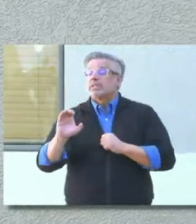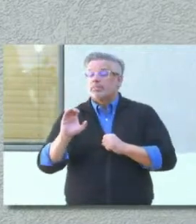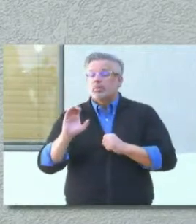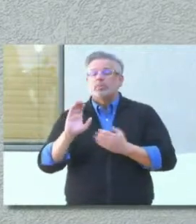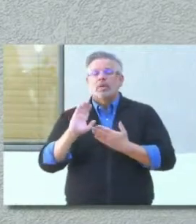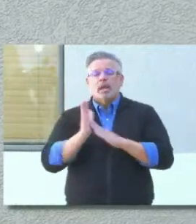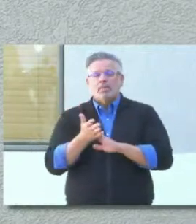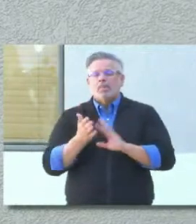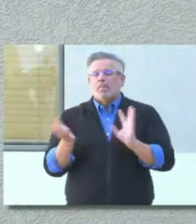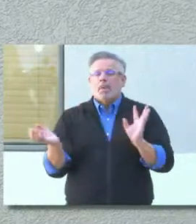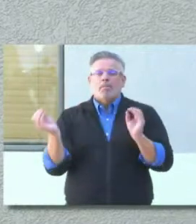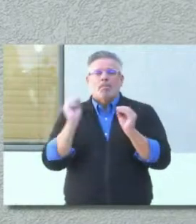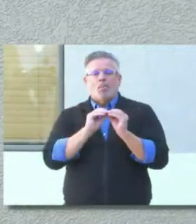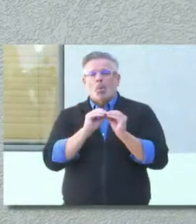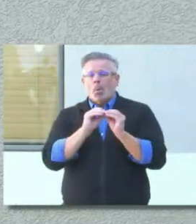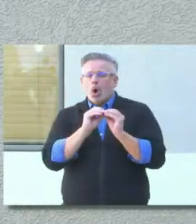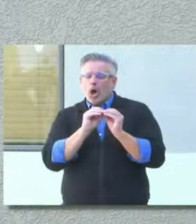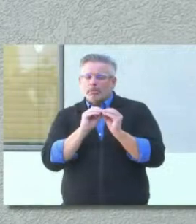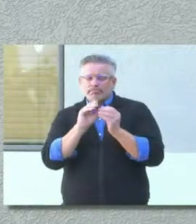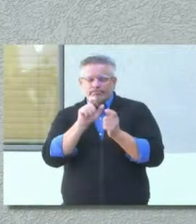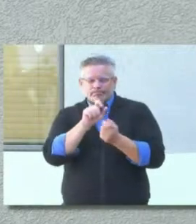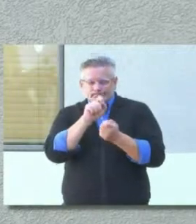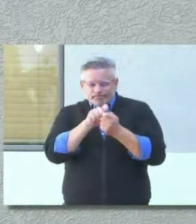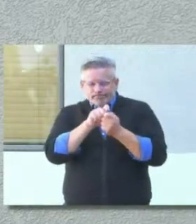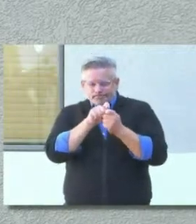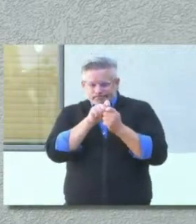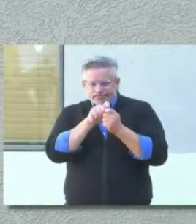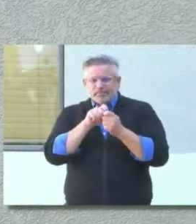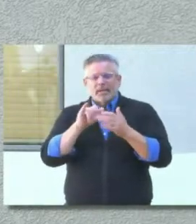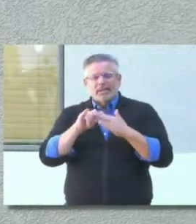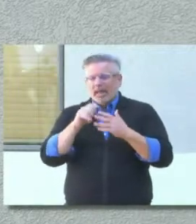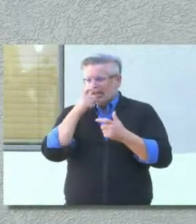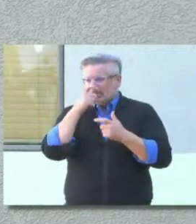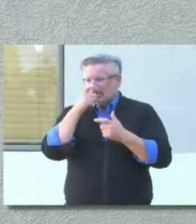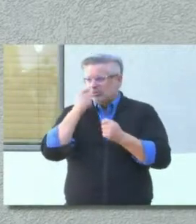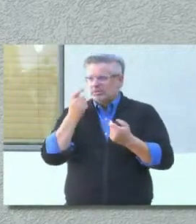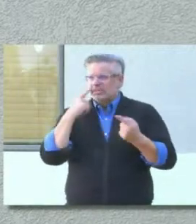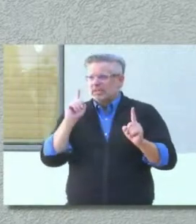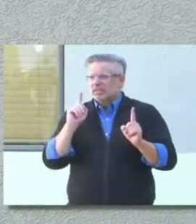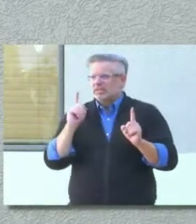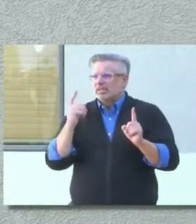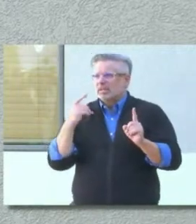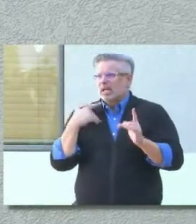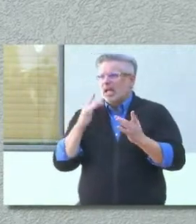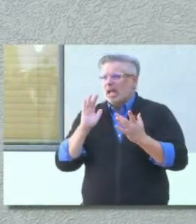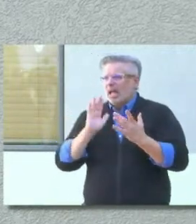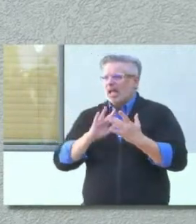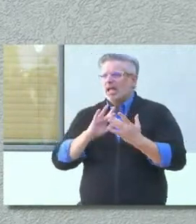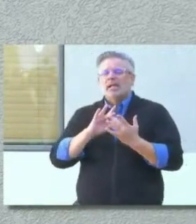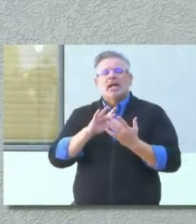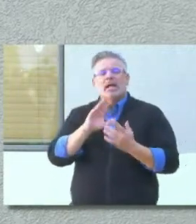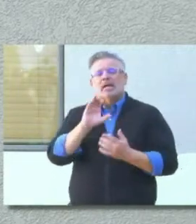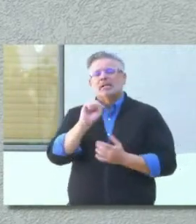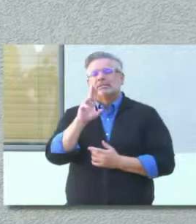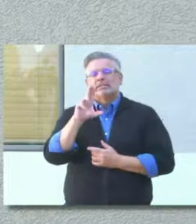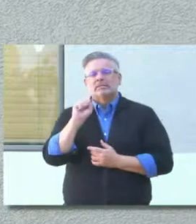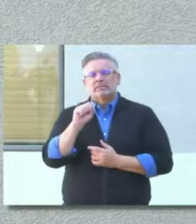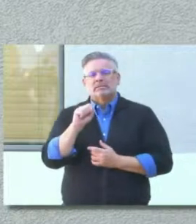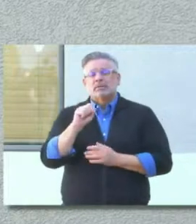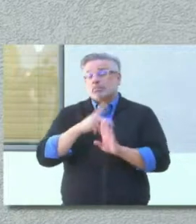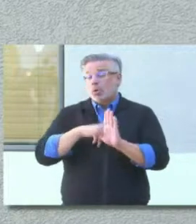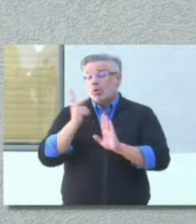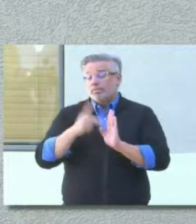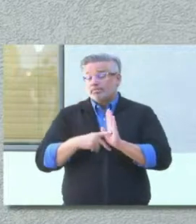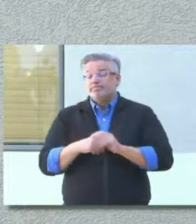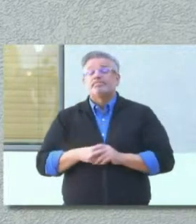to be much more nuanced, building on, interestingly, some of the success we had in outreach under the census